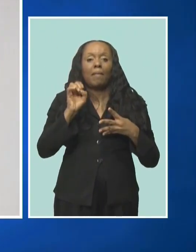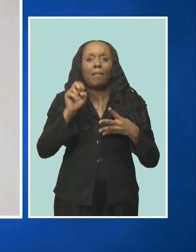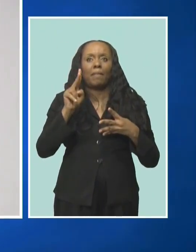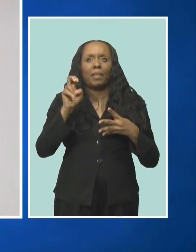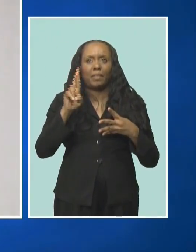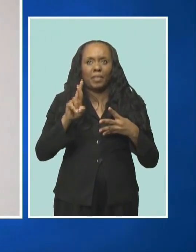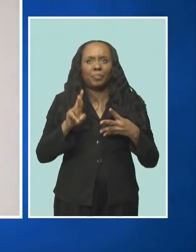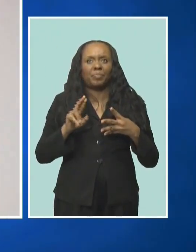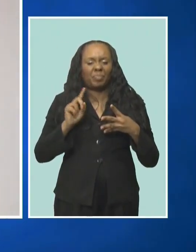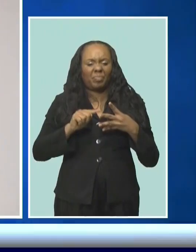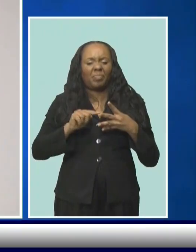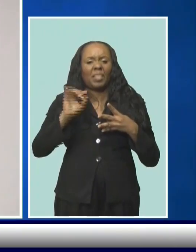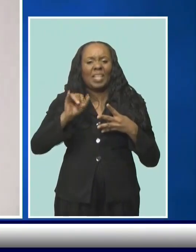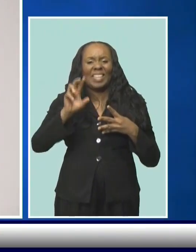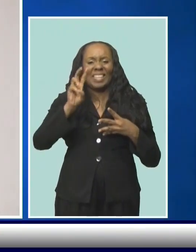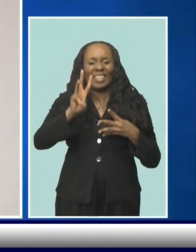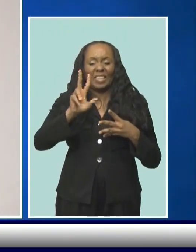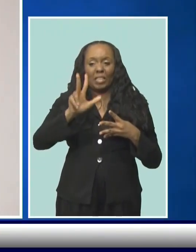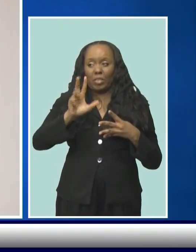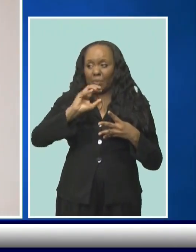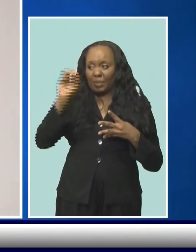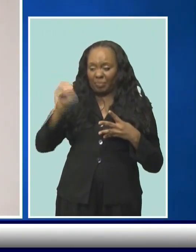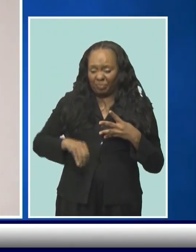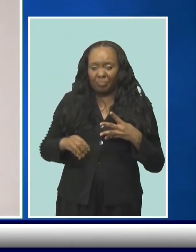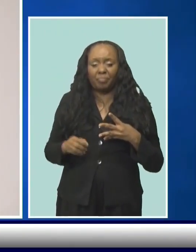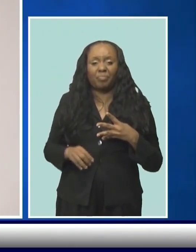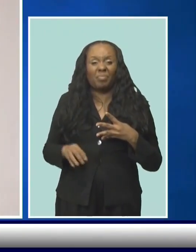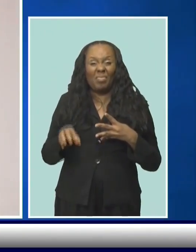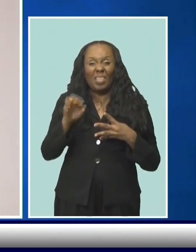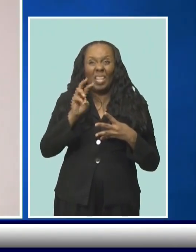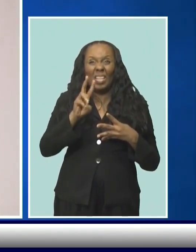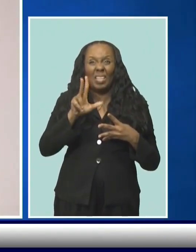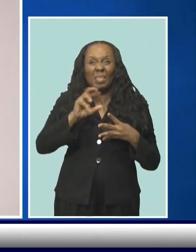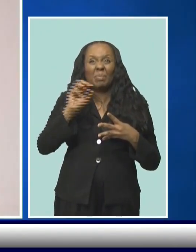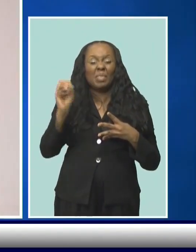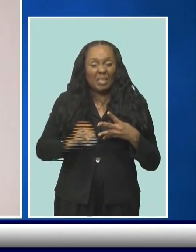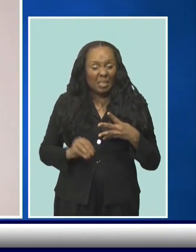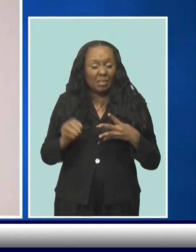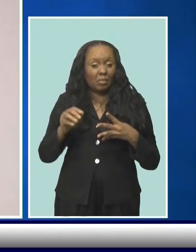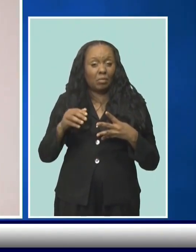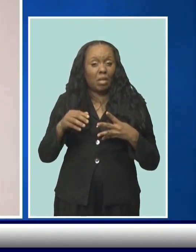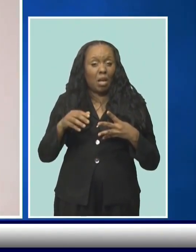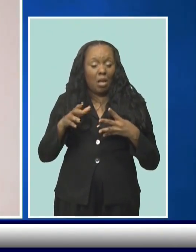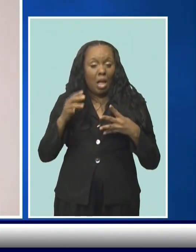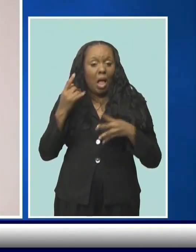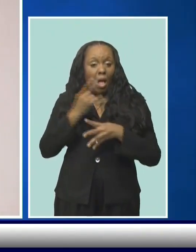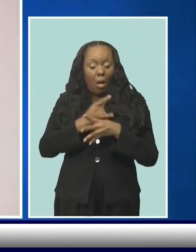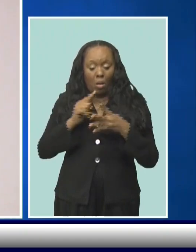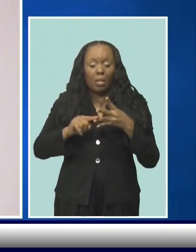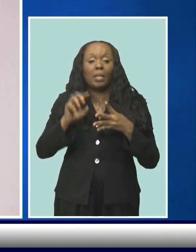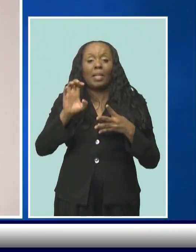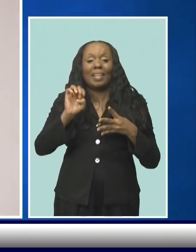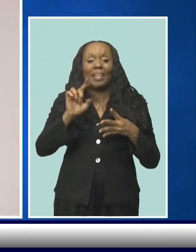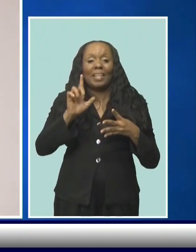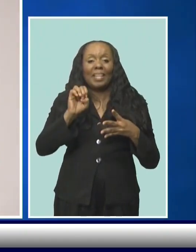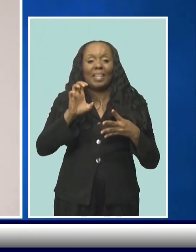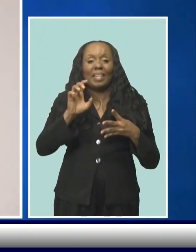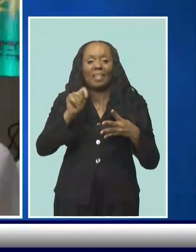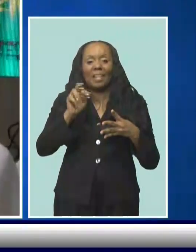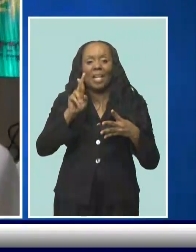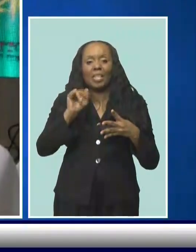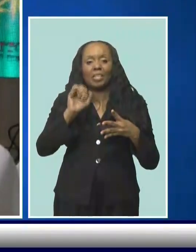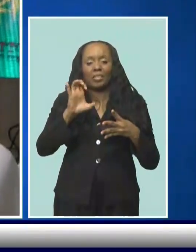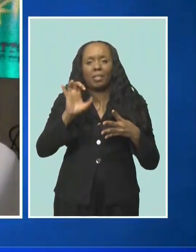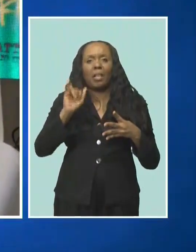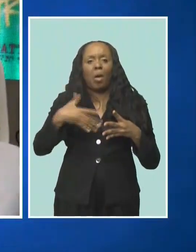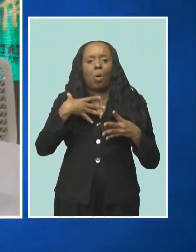drinkers, 63%. So if you can manage 63%, that's for you. Then we have the Electric, which is a white rum, but it's more with